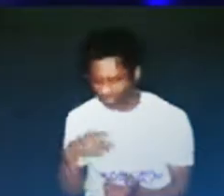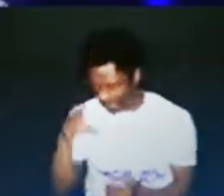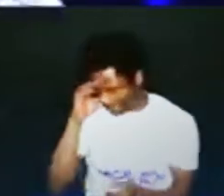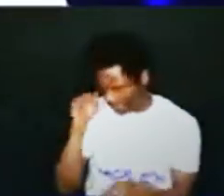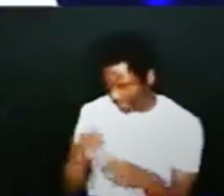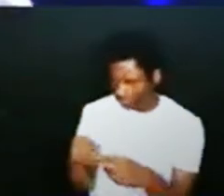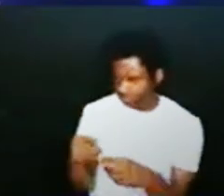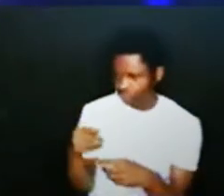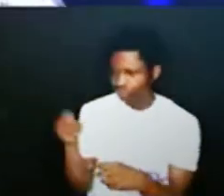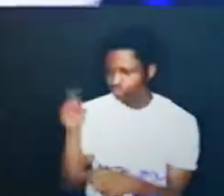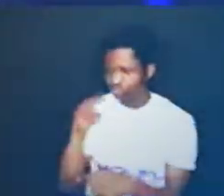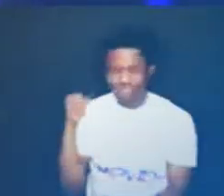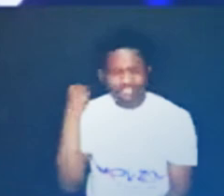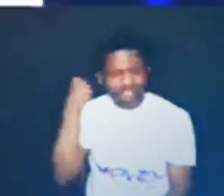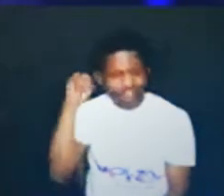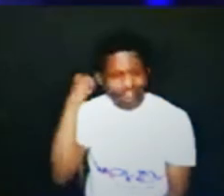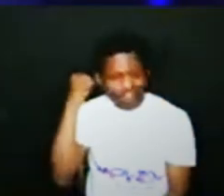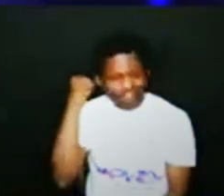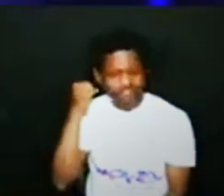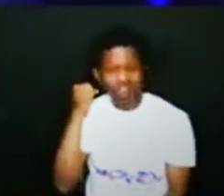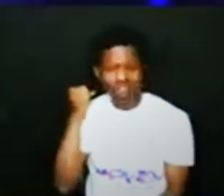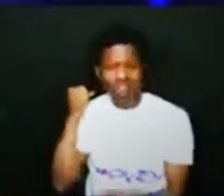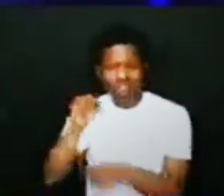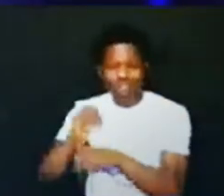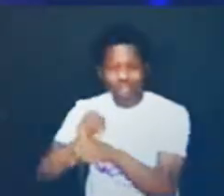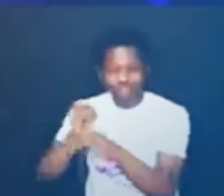Paul's preaching, people were repenting and throwing